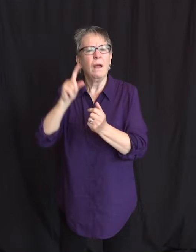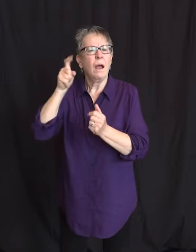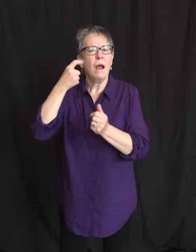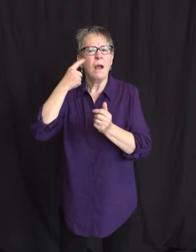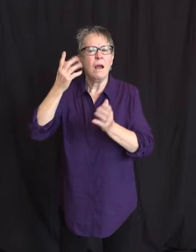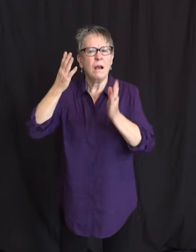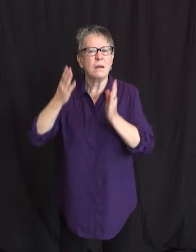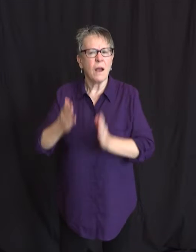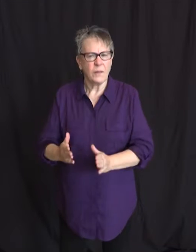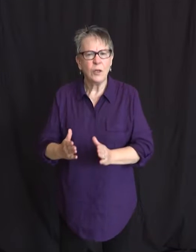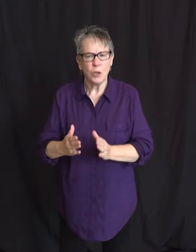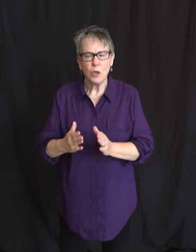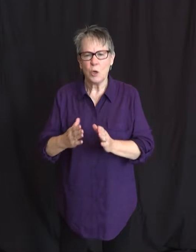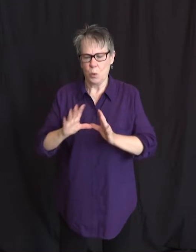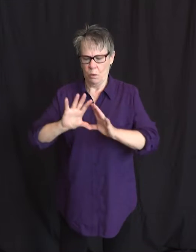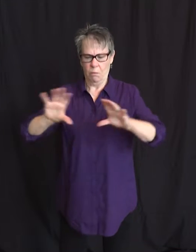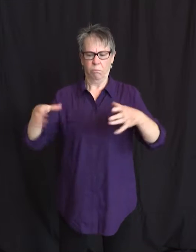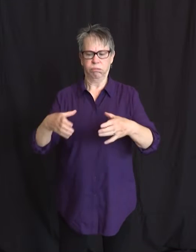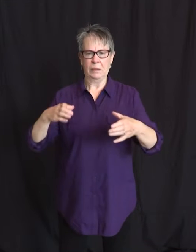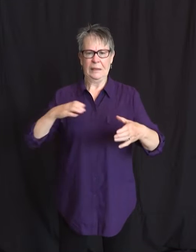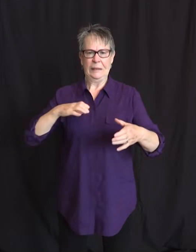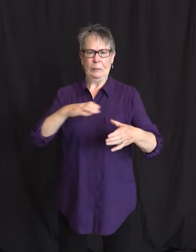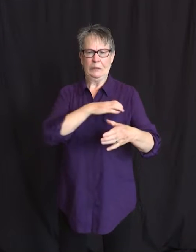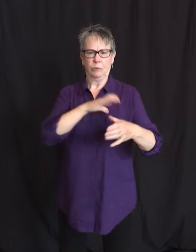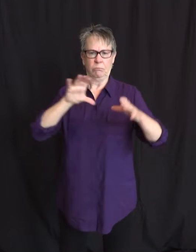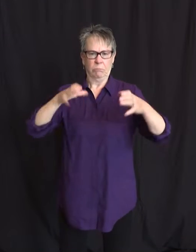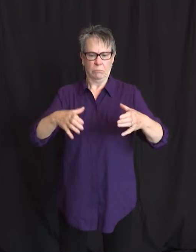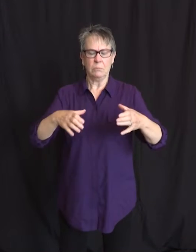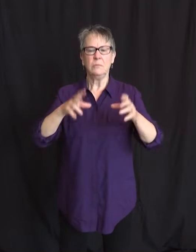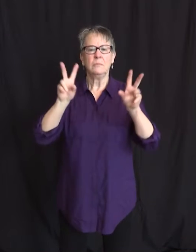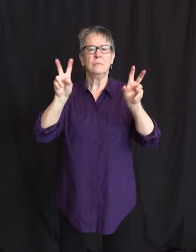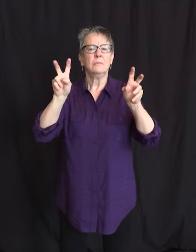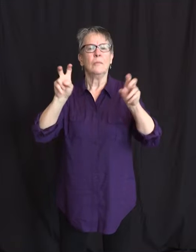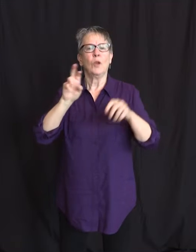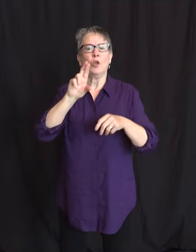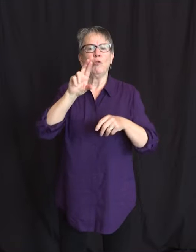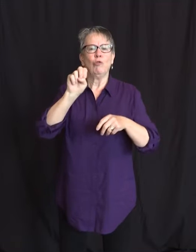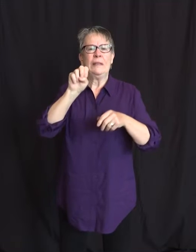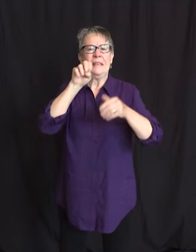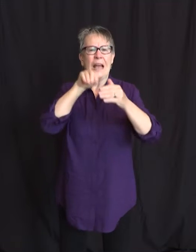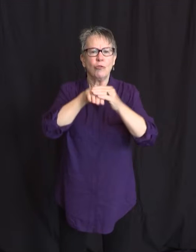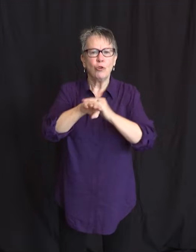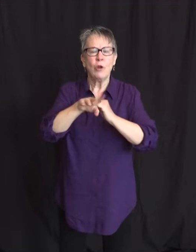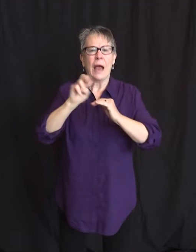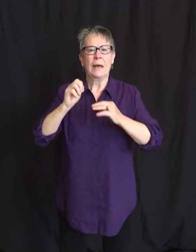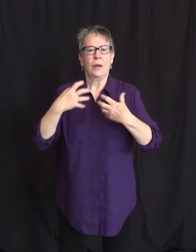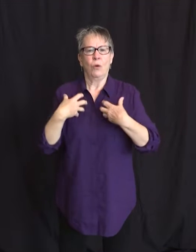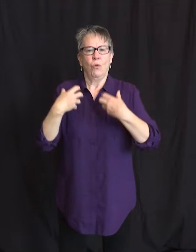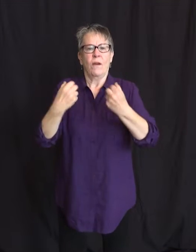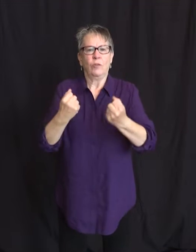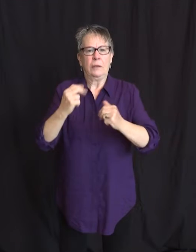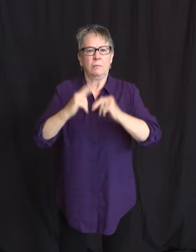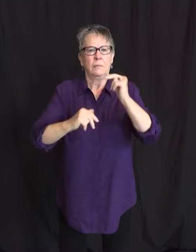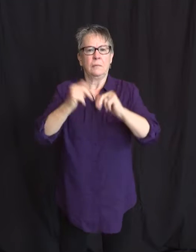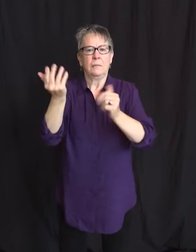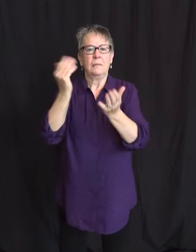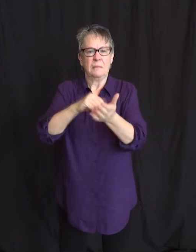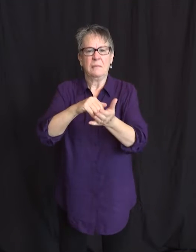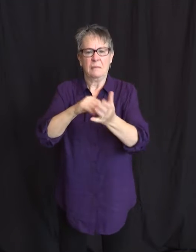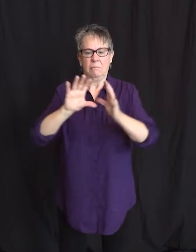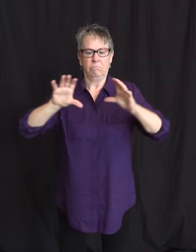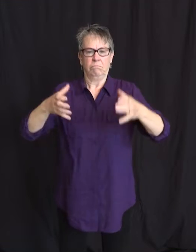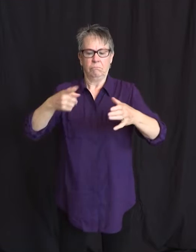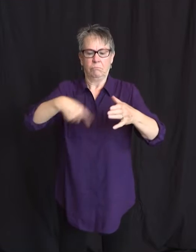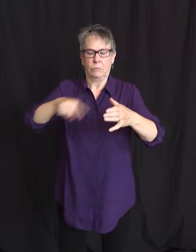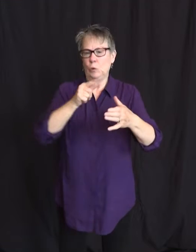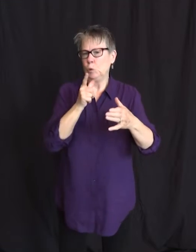Economists, academics, business leaders, labor leaders, healthcare experts among them, with local, national, and